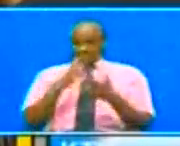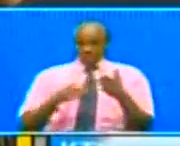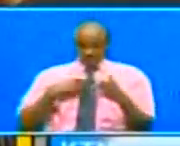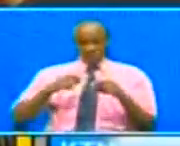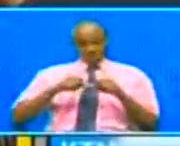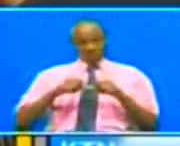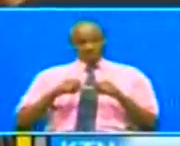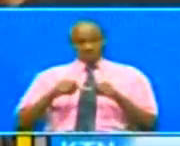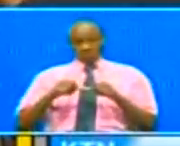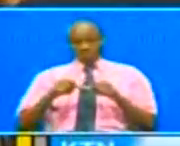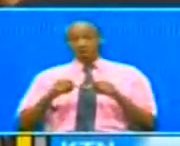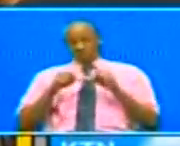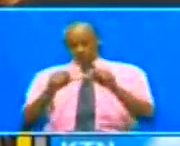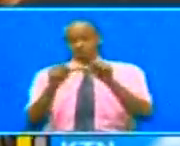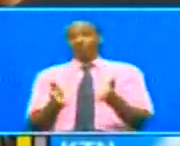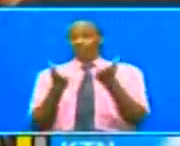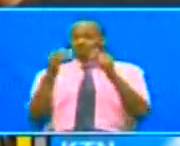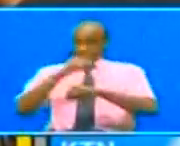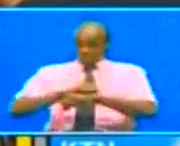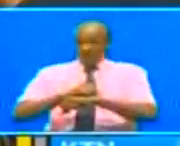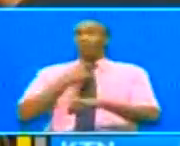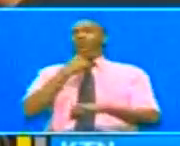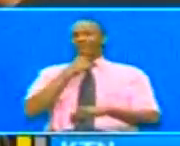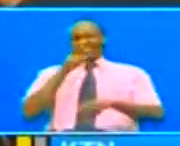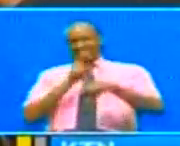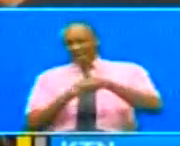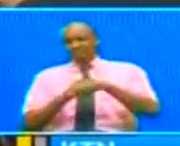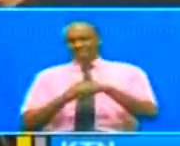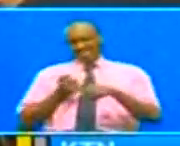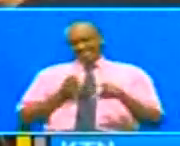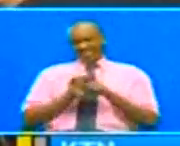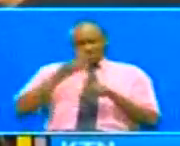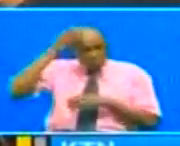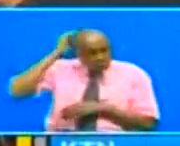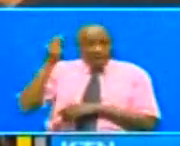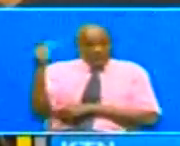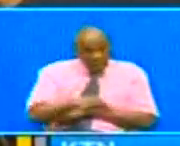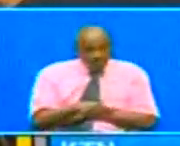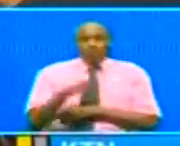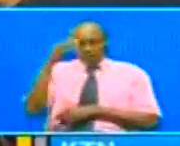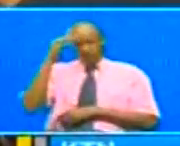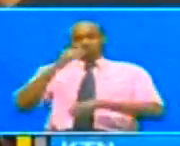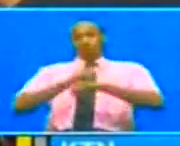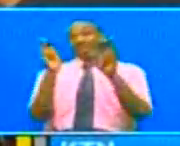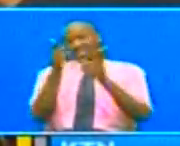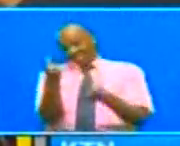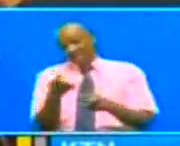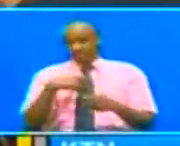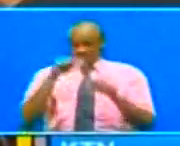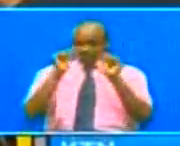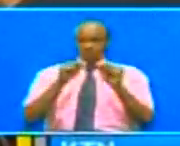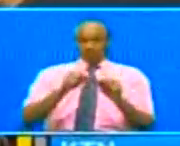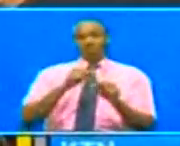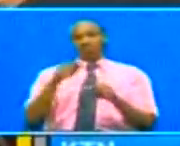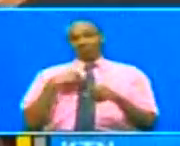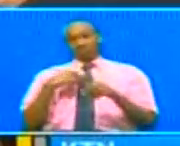to promote the school. We want that by the time the sisters are coming, the school is already established. They have somewhere where they can